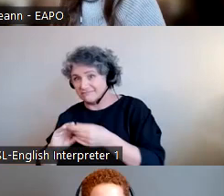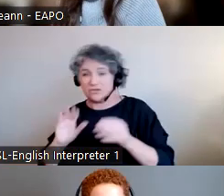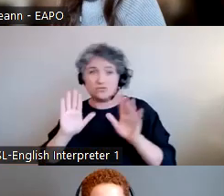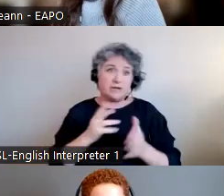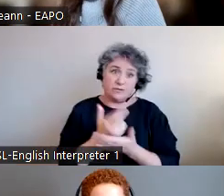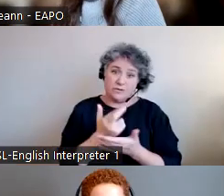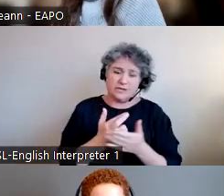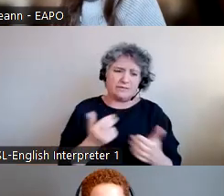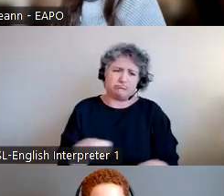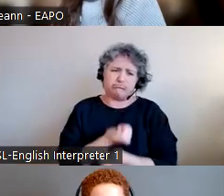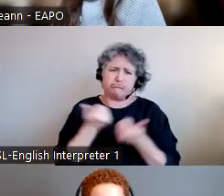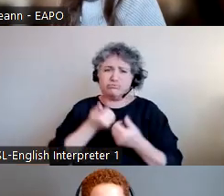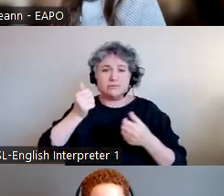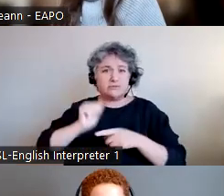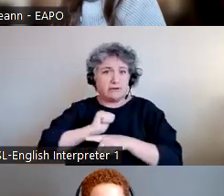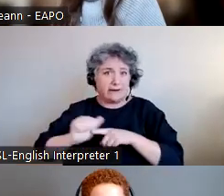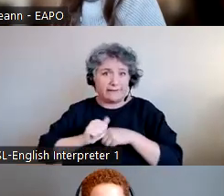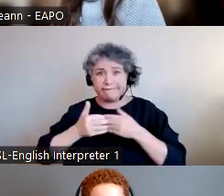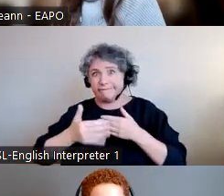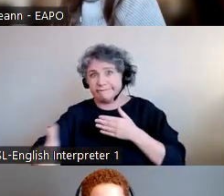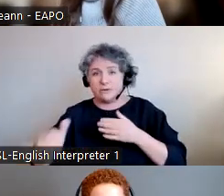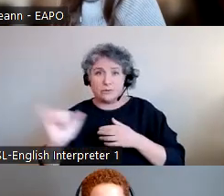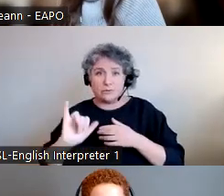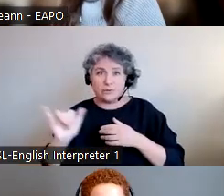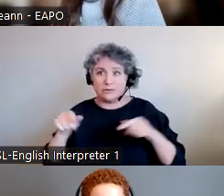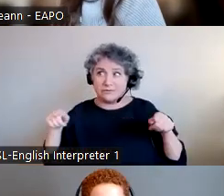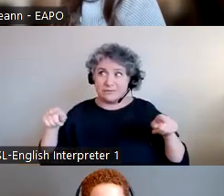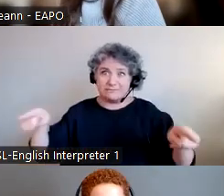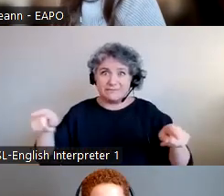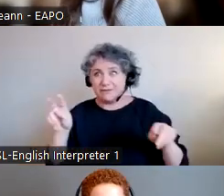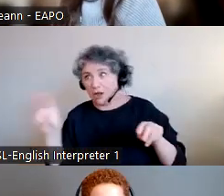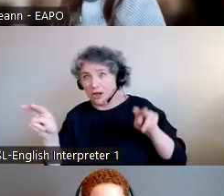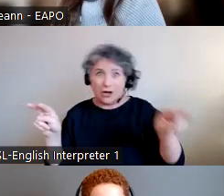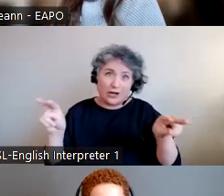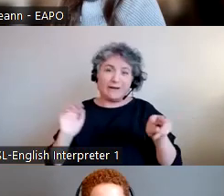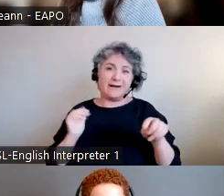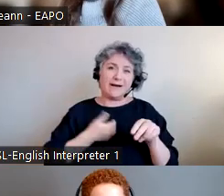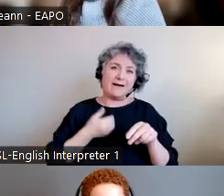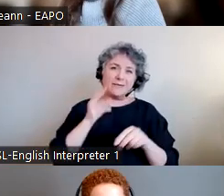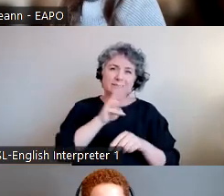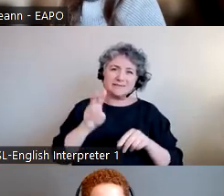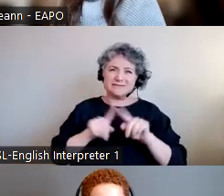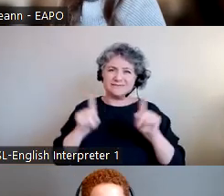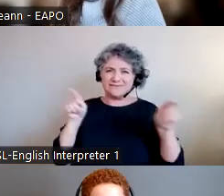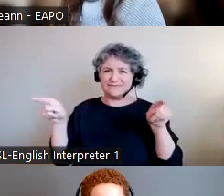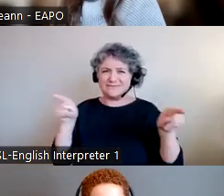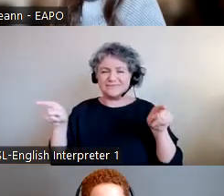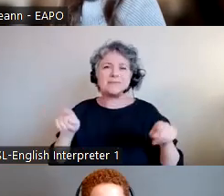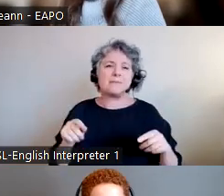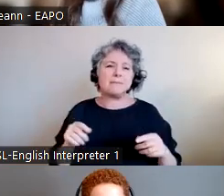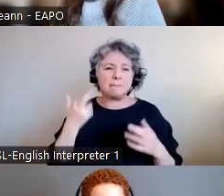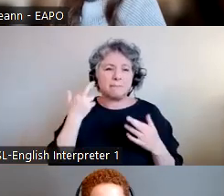they have that's coming up. So please have a look at that, and hopefully you'll be able